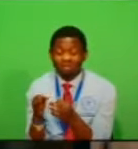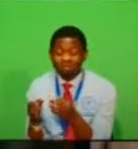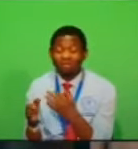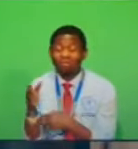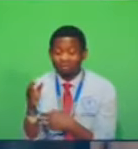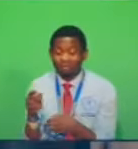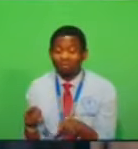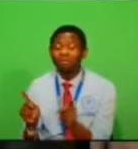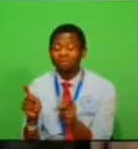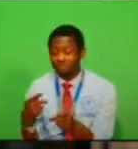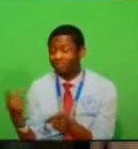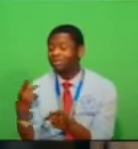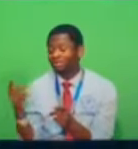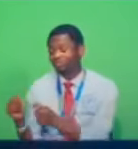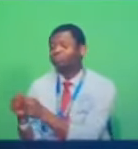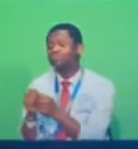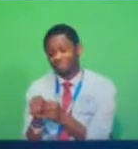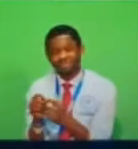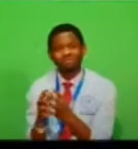can be together.